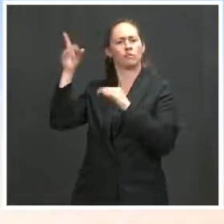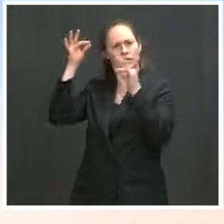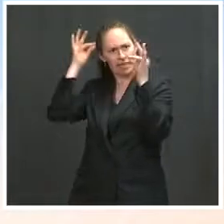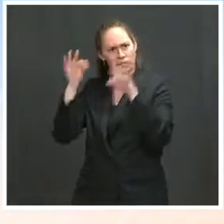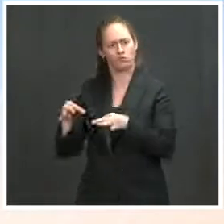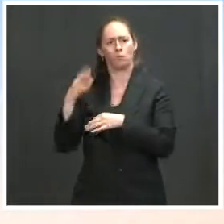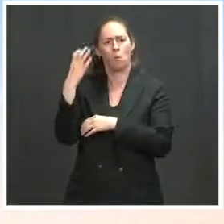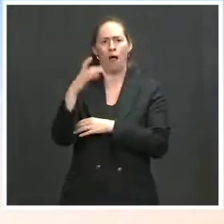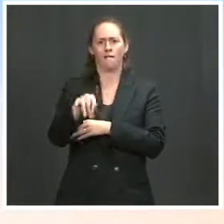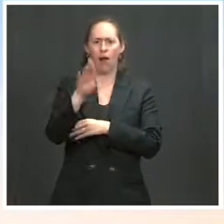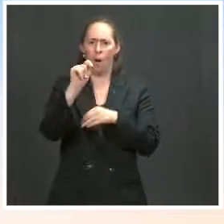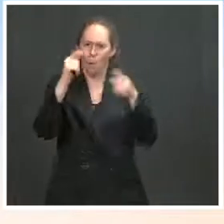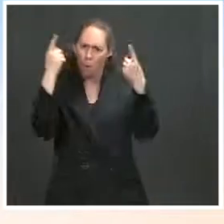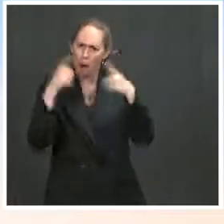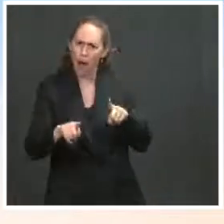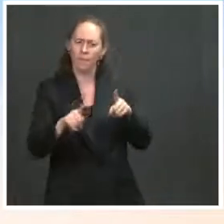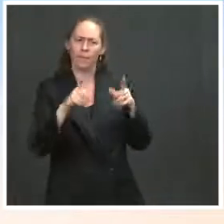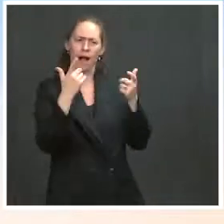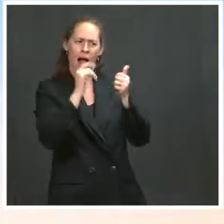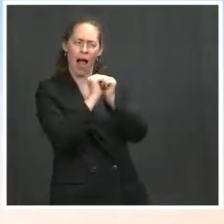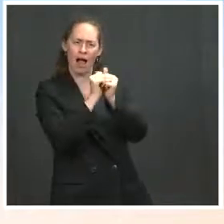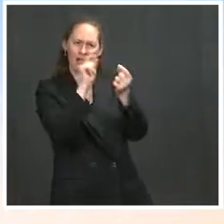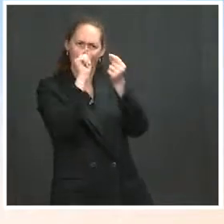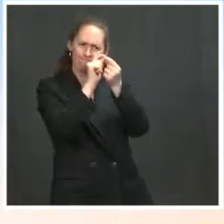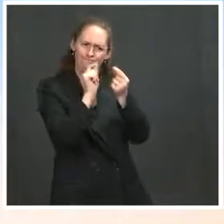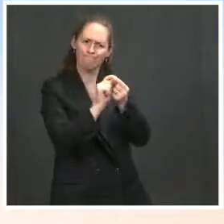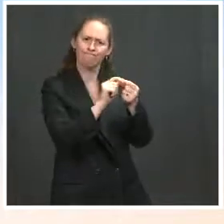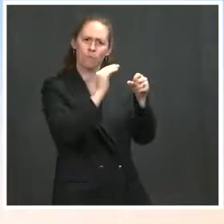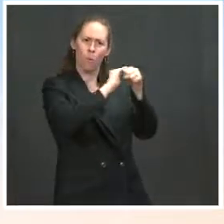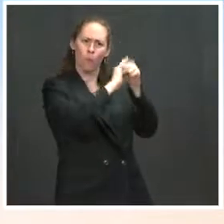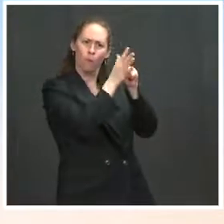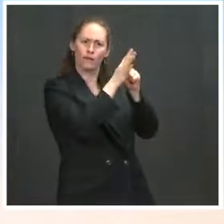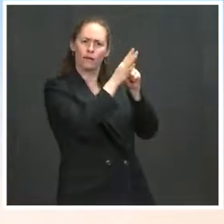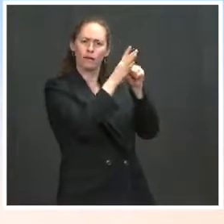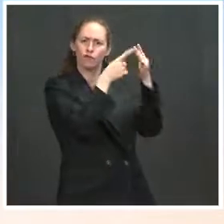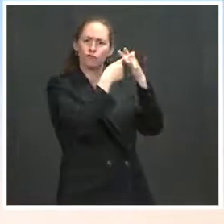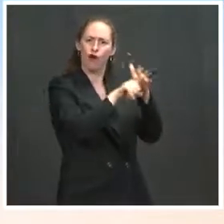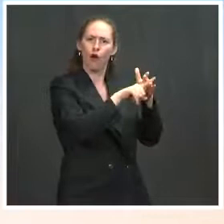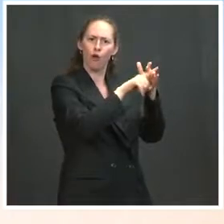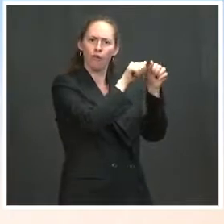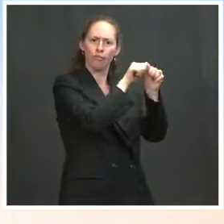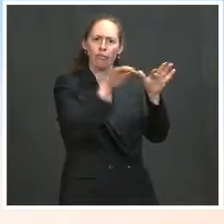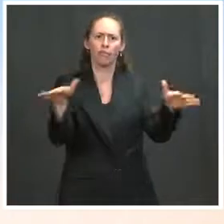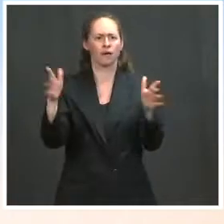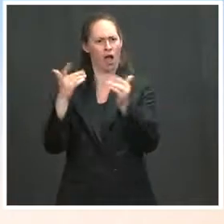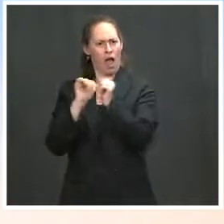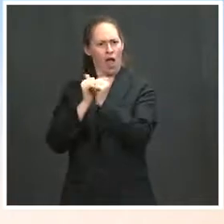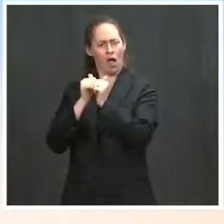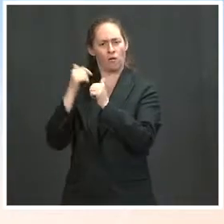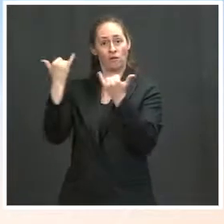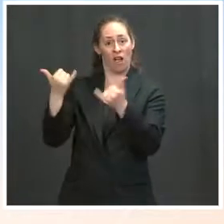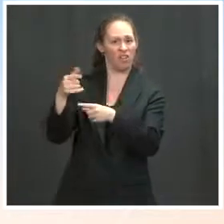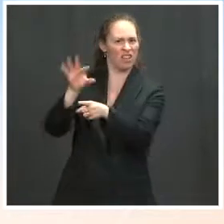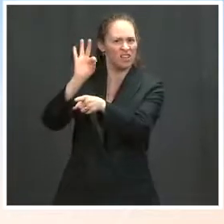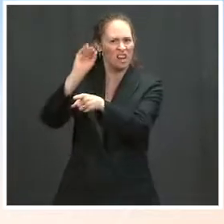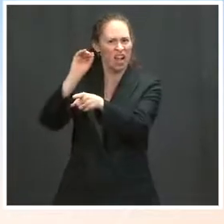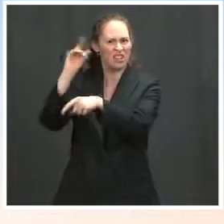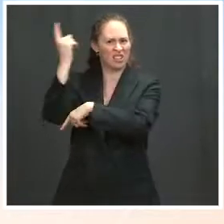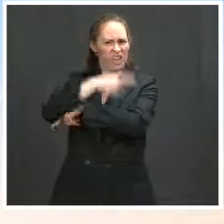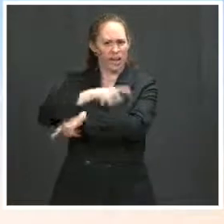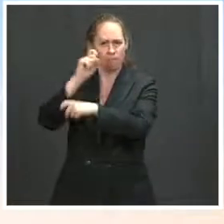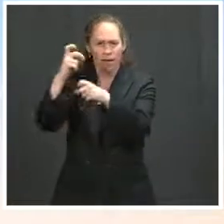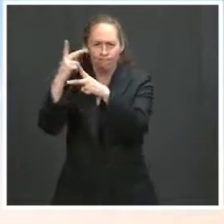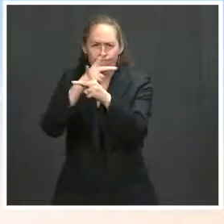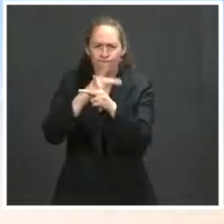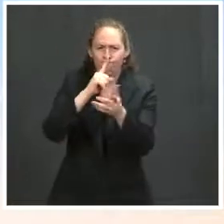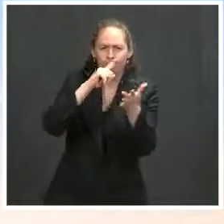origin come from, to do this additional 90-day review after asking his team to look into it in March. So he wants to take